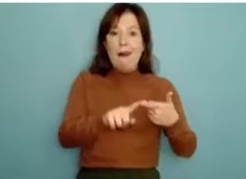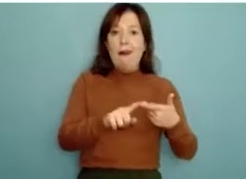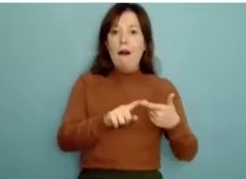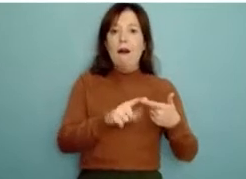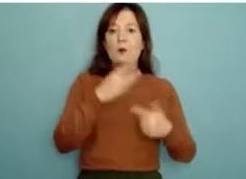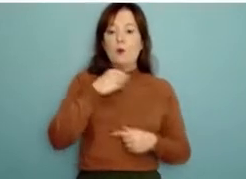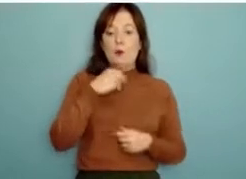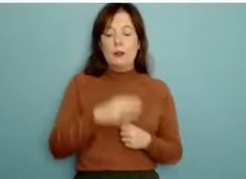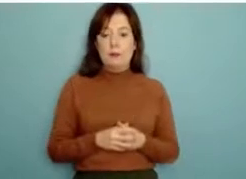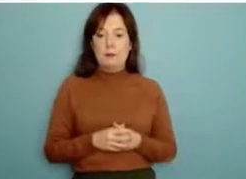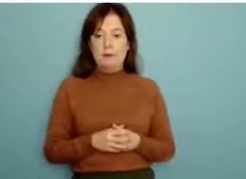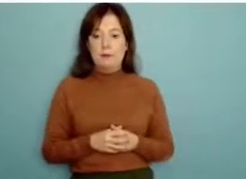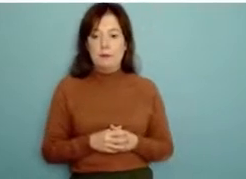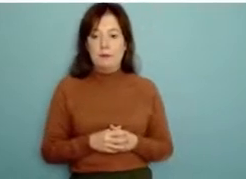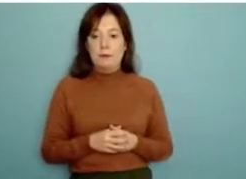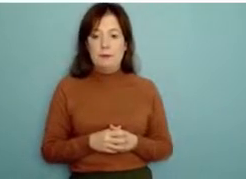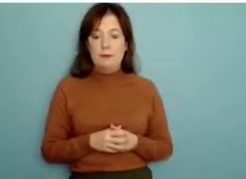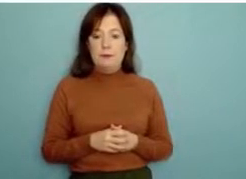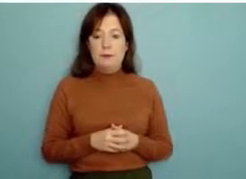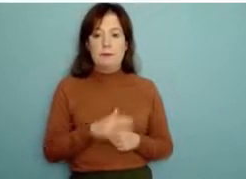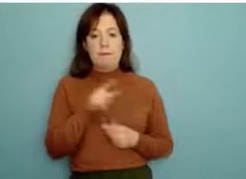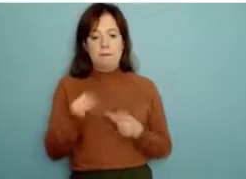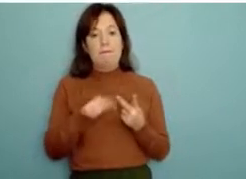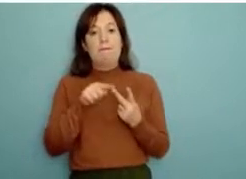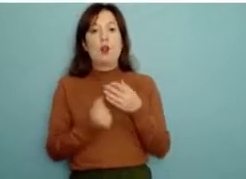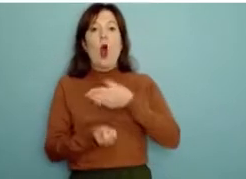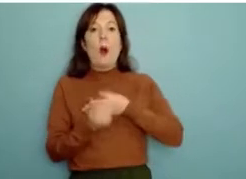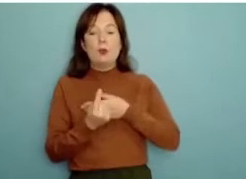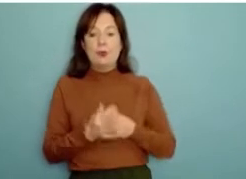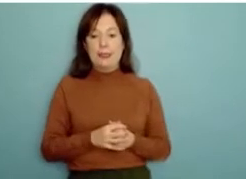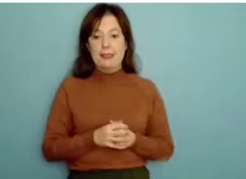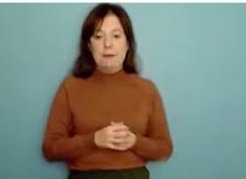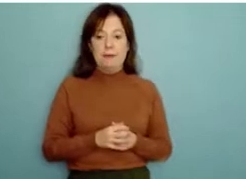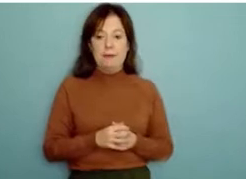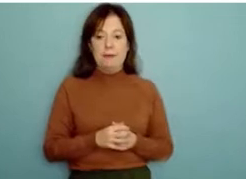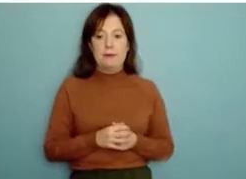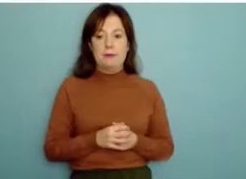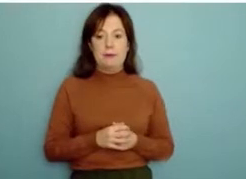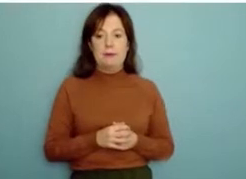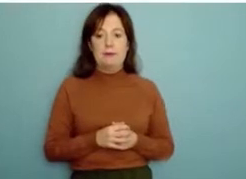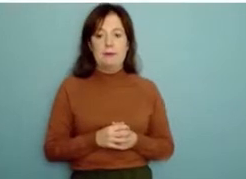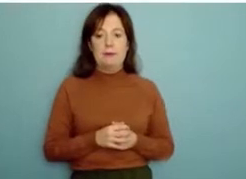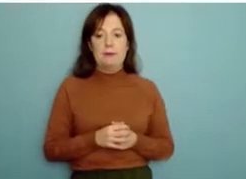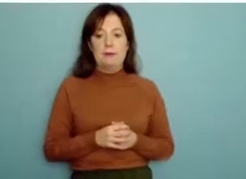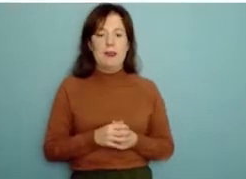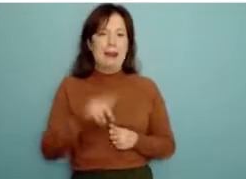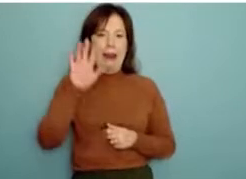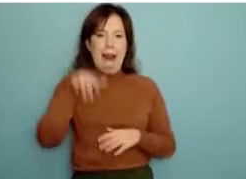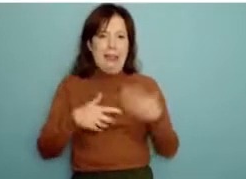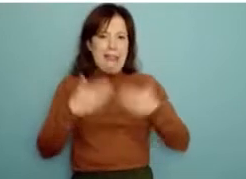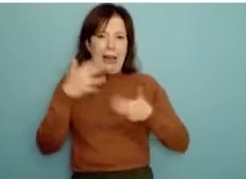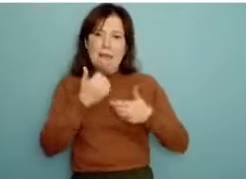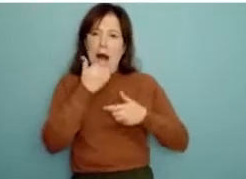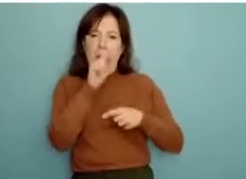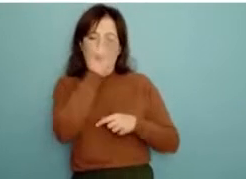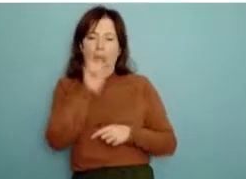about opportunity, the key findings that we can see, don't worry about the statistics on the screen, are